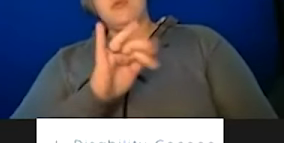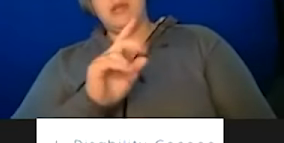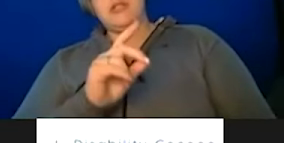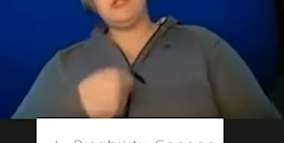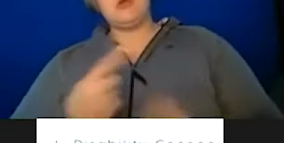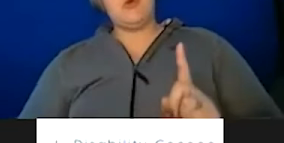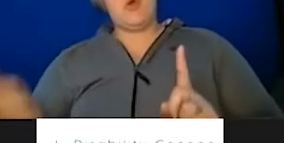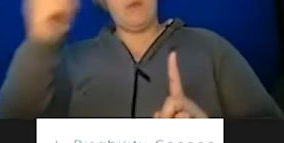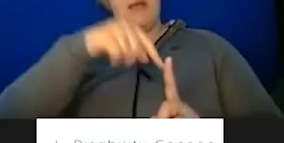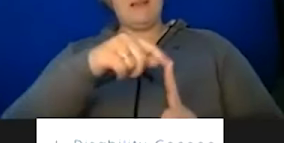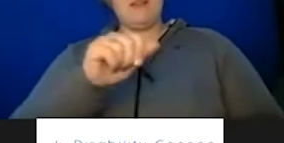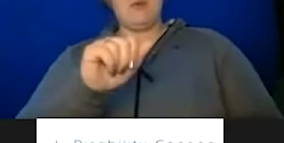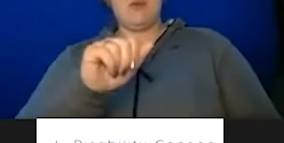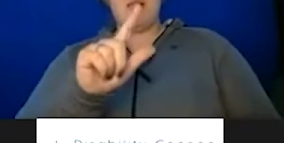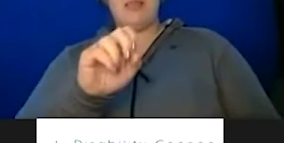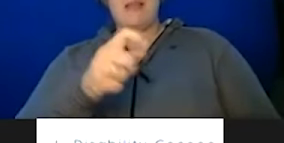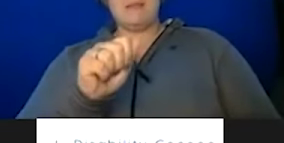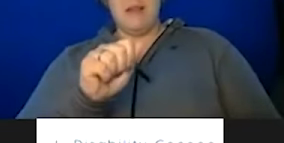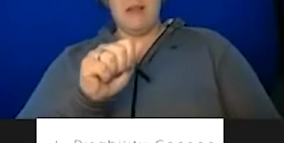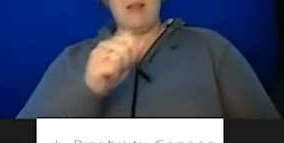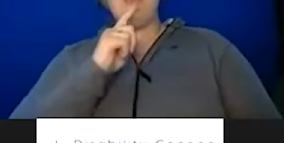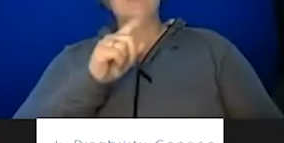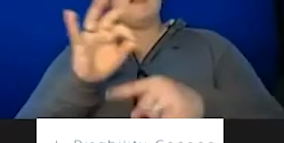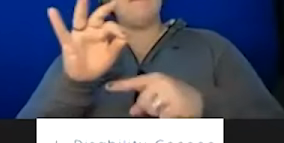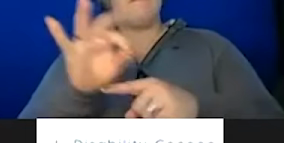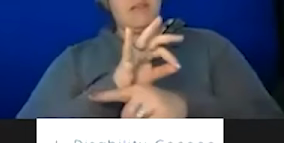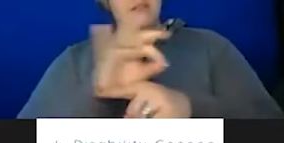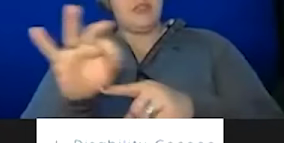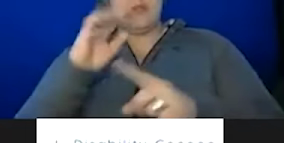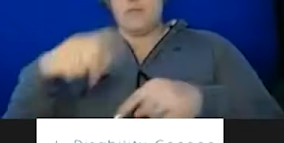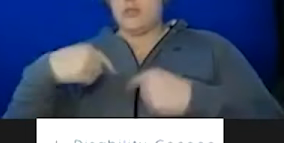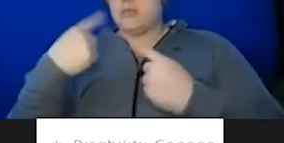has been around for some time. They